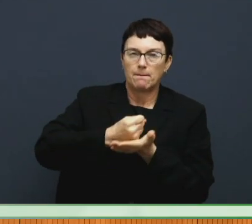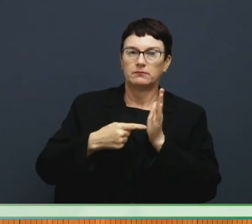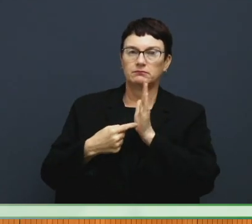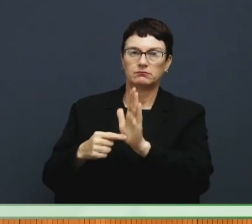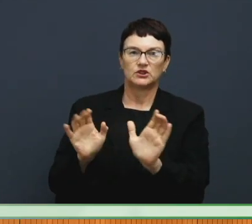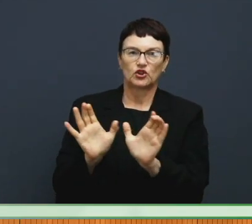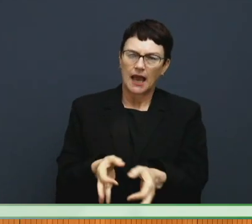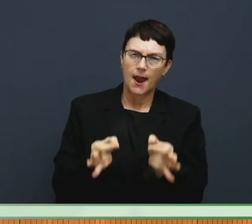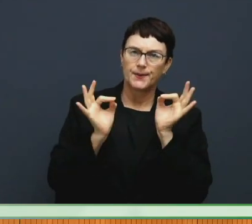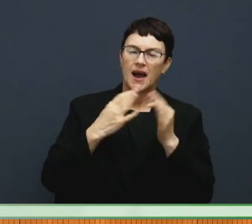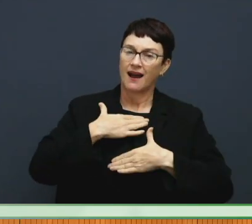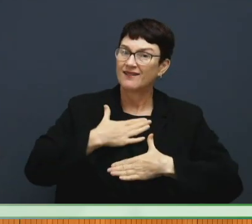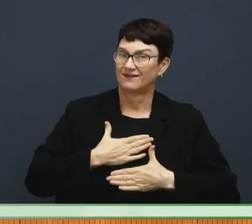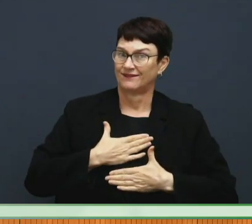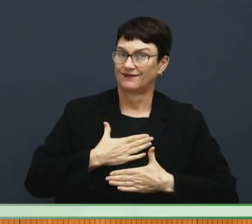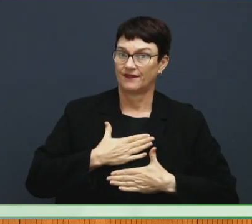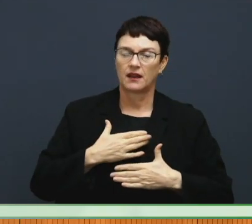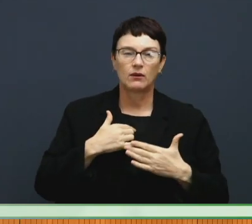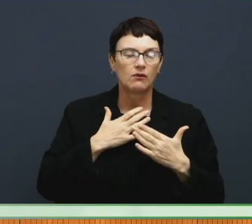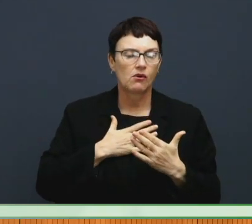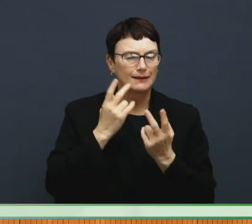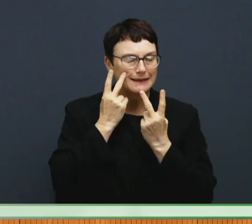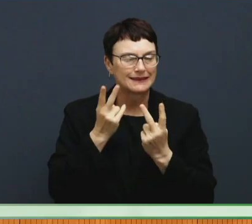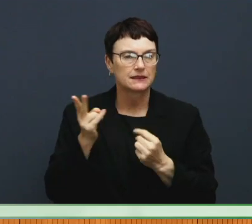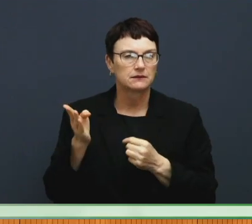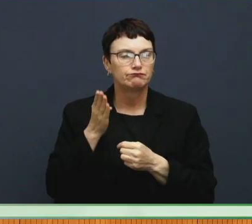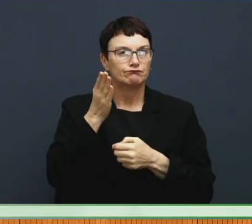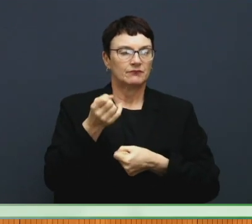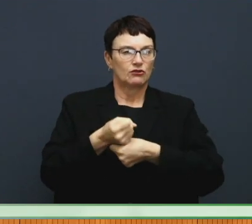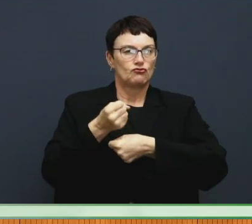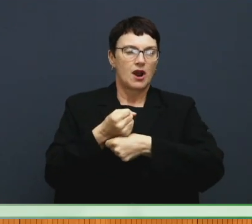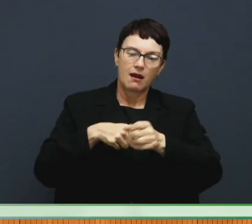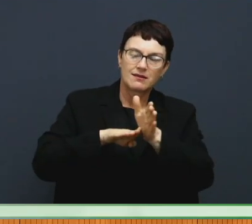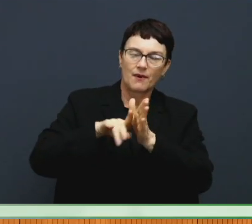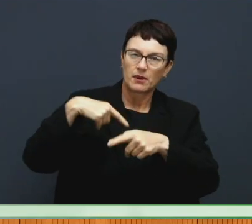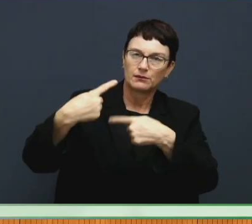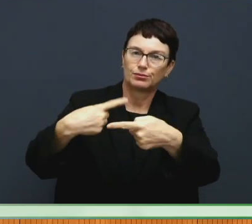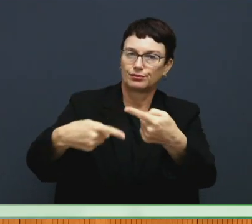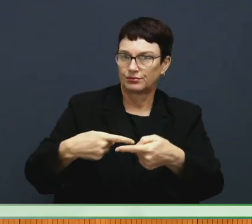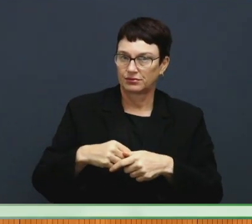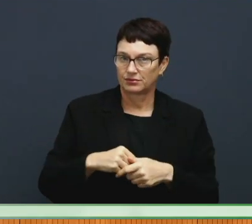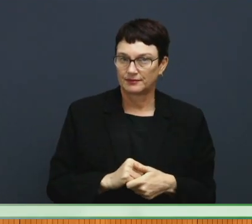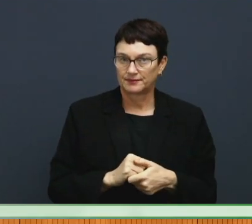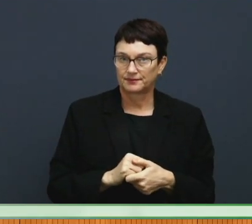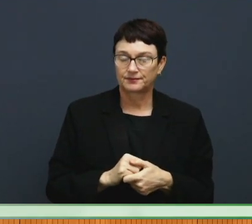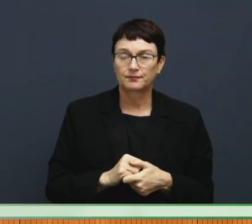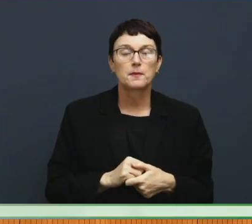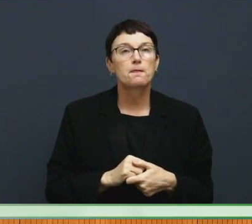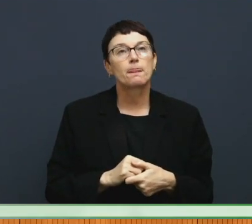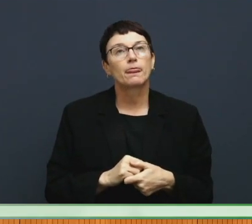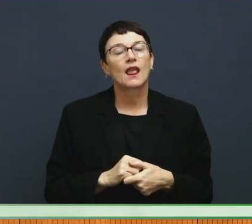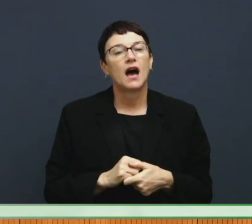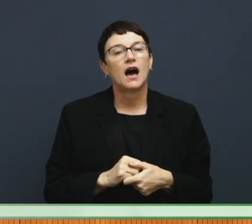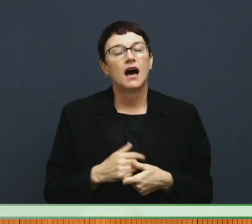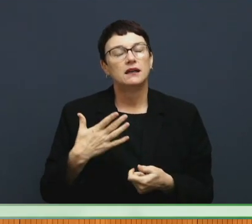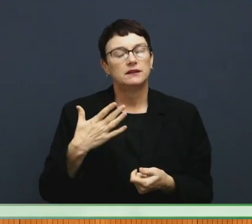exploring the path of sustainable career development for people with disabilities, and contributing to global